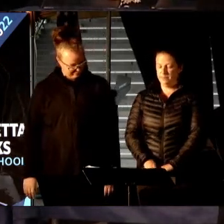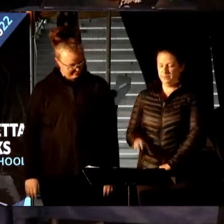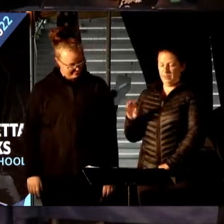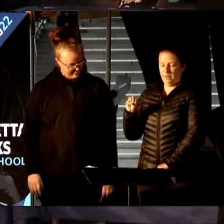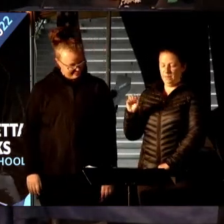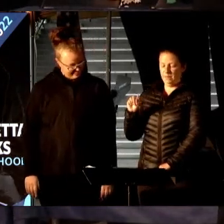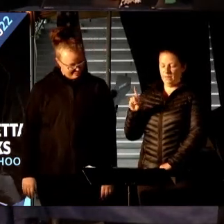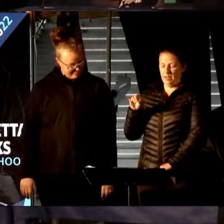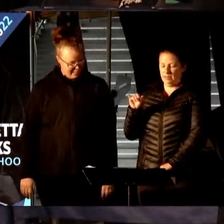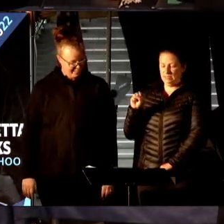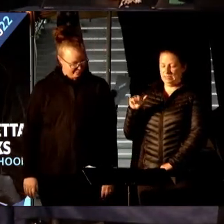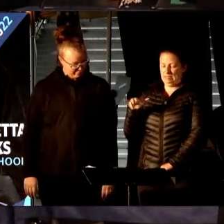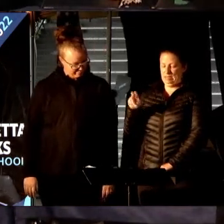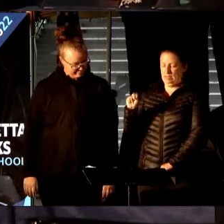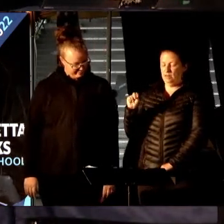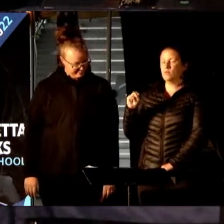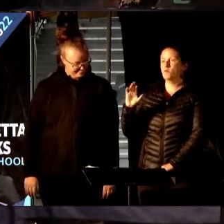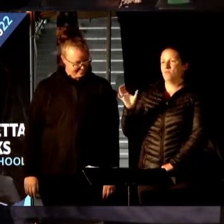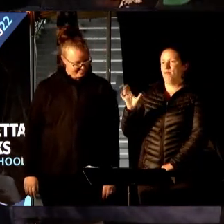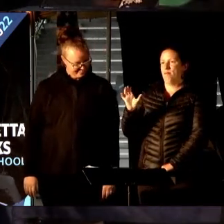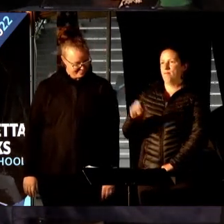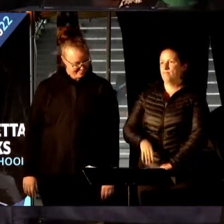Madison Camilla.